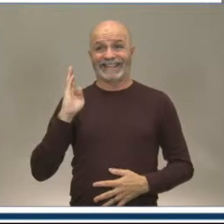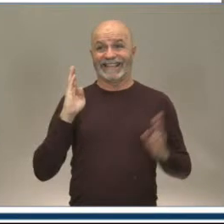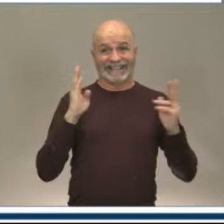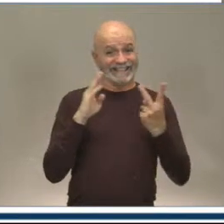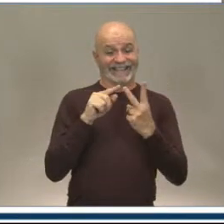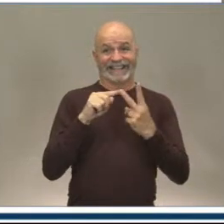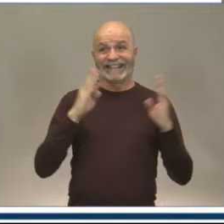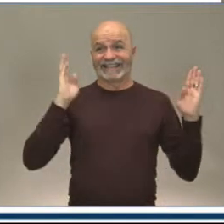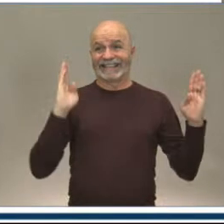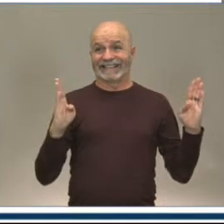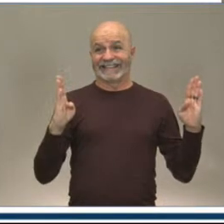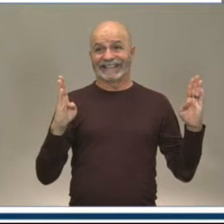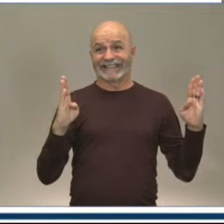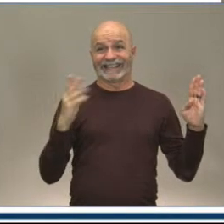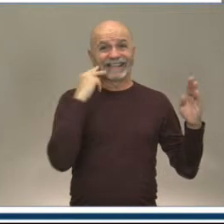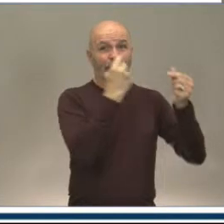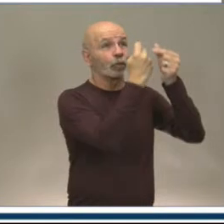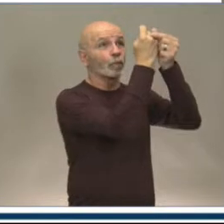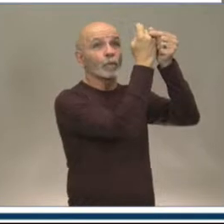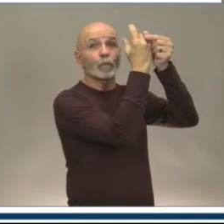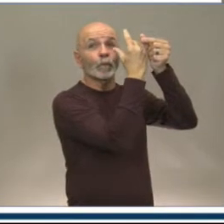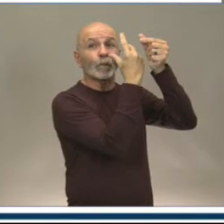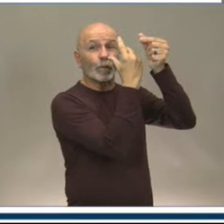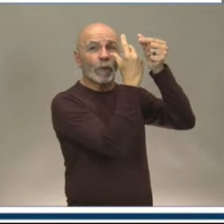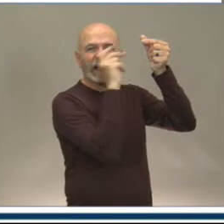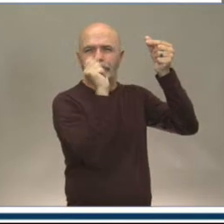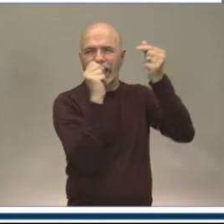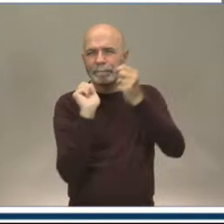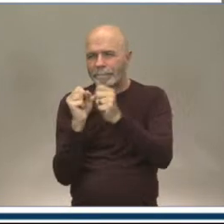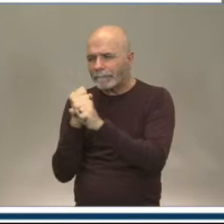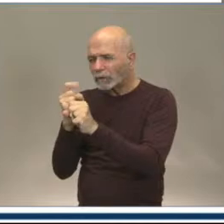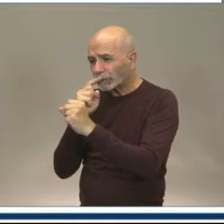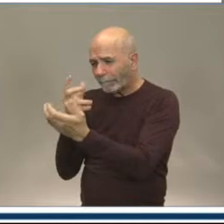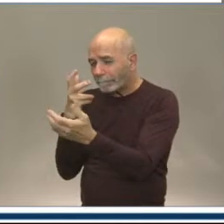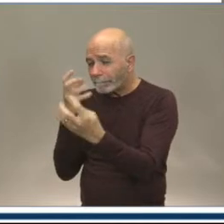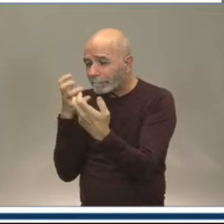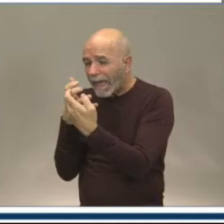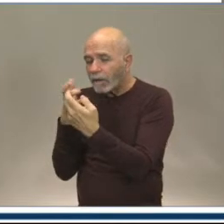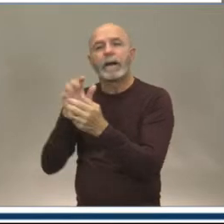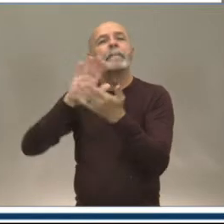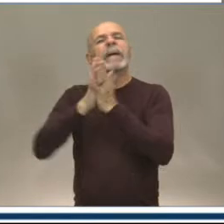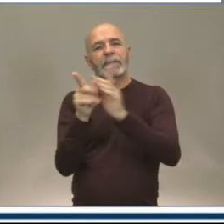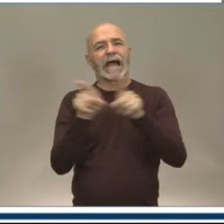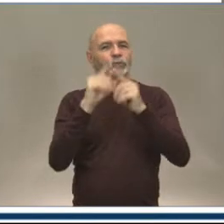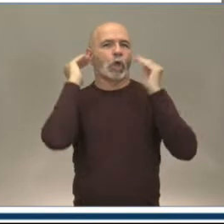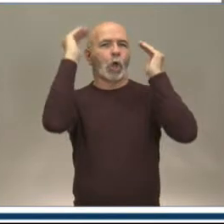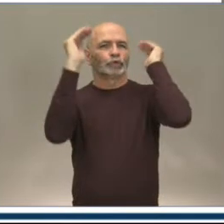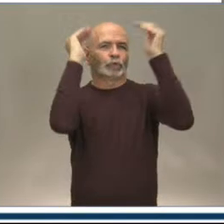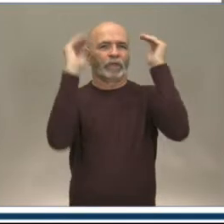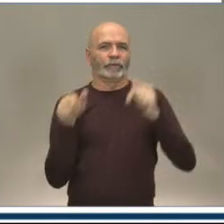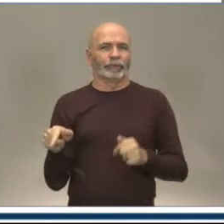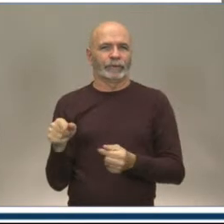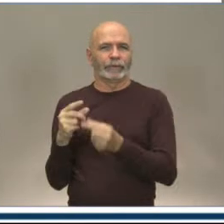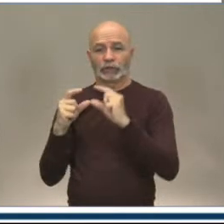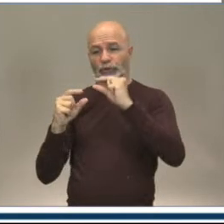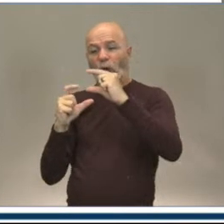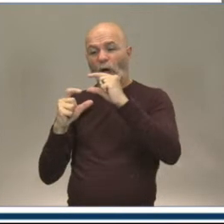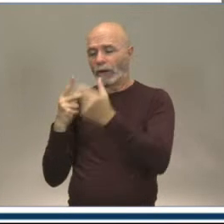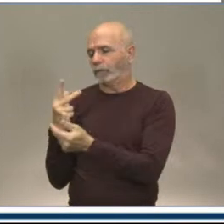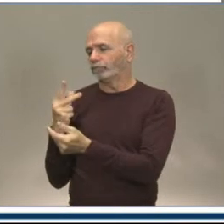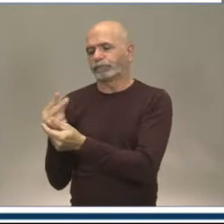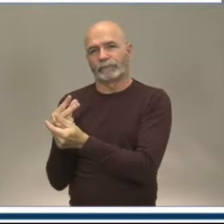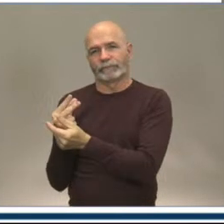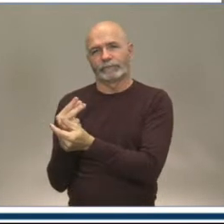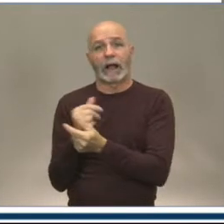dose. And children aged 5 to 11 should not get other vaccinations and the COVID-19 vaccine at the same time,